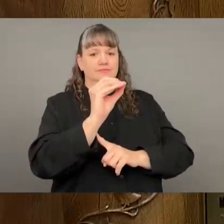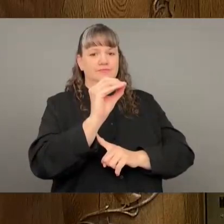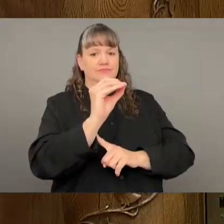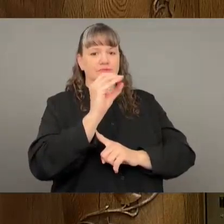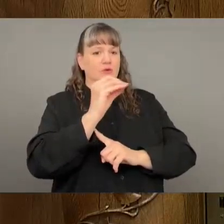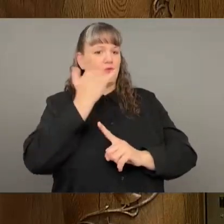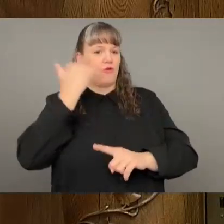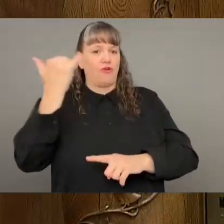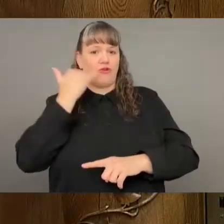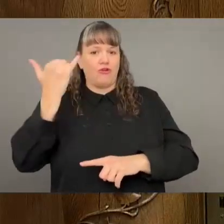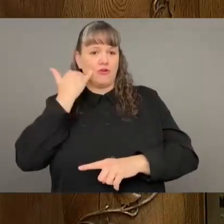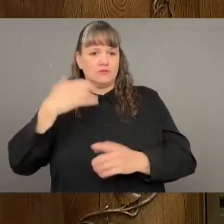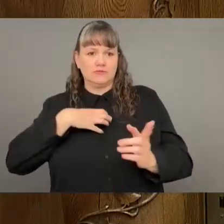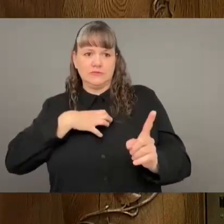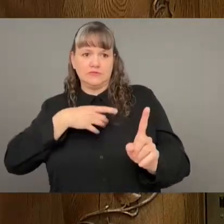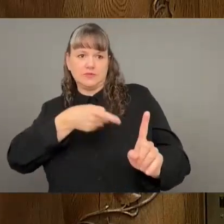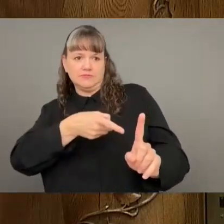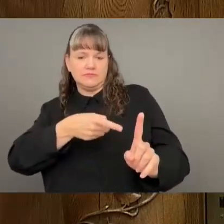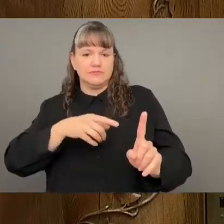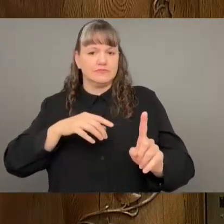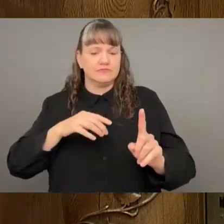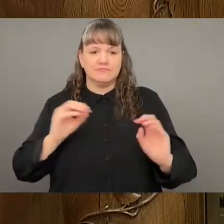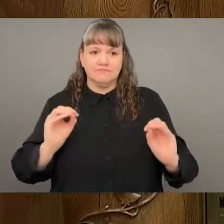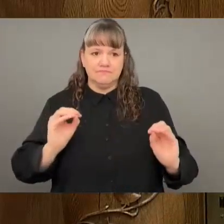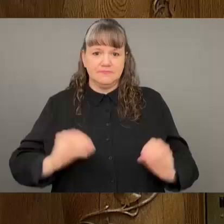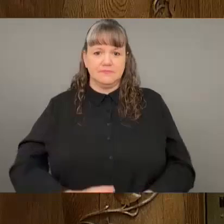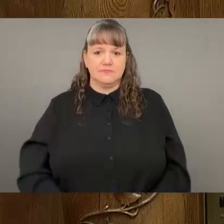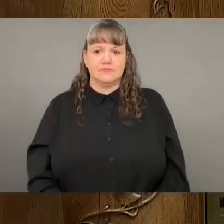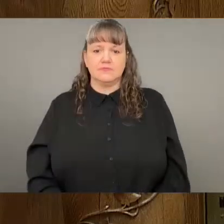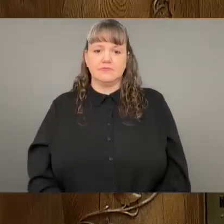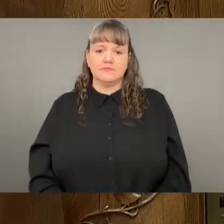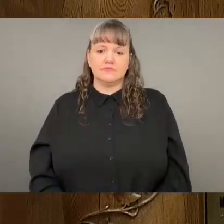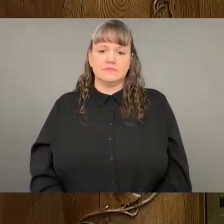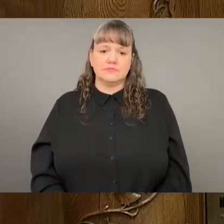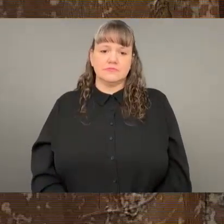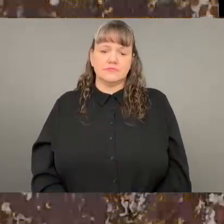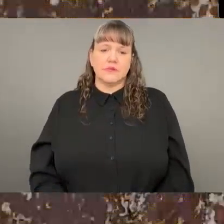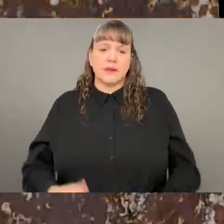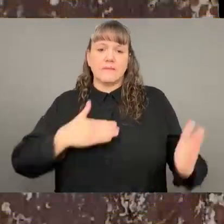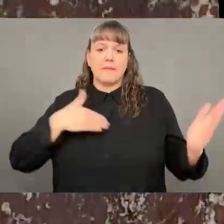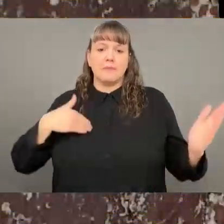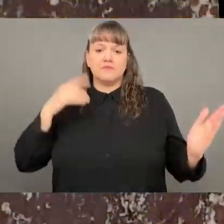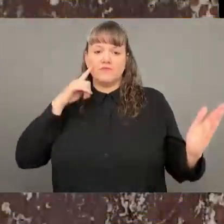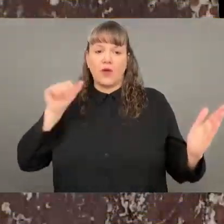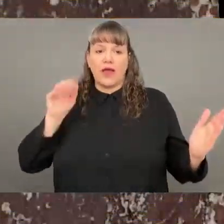Member for Abbotsford West. Well, that is no comfort to a woman